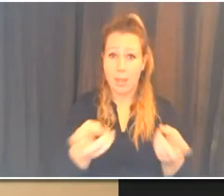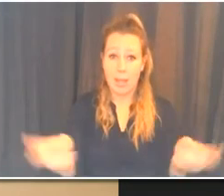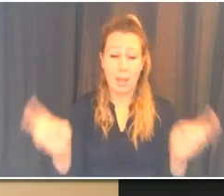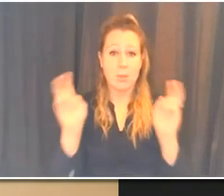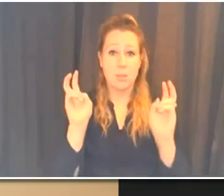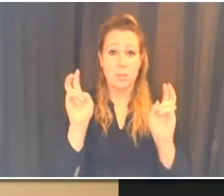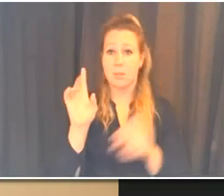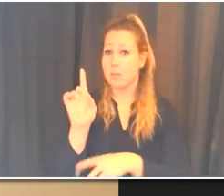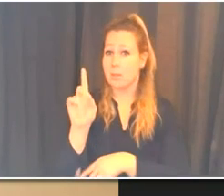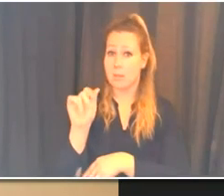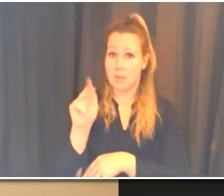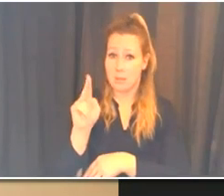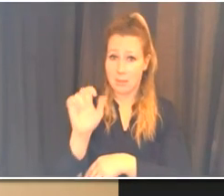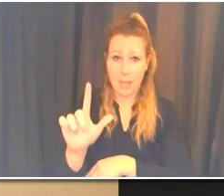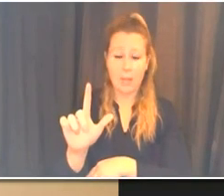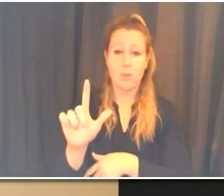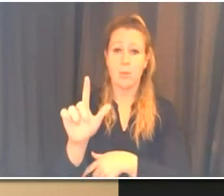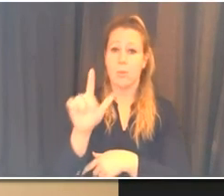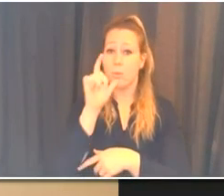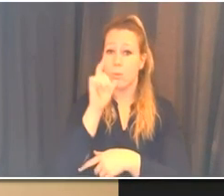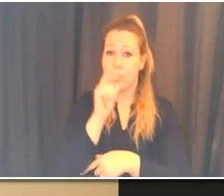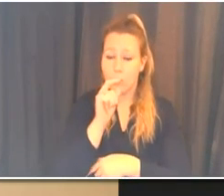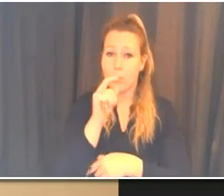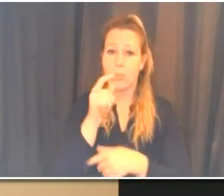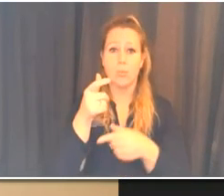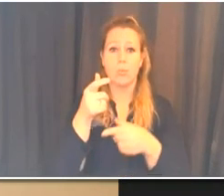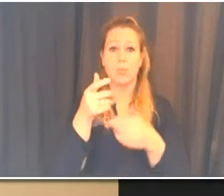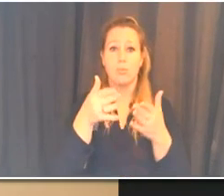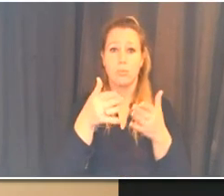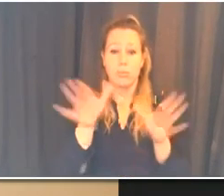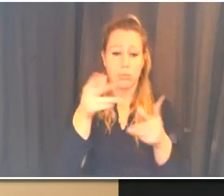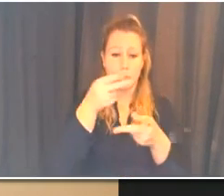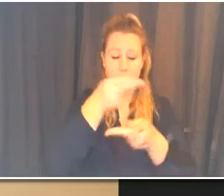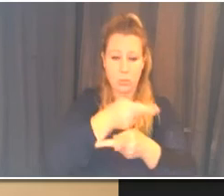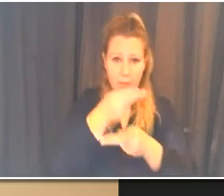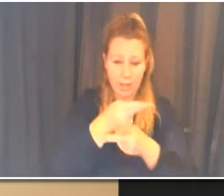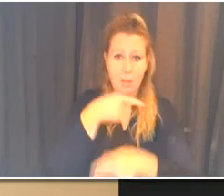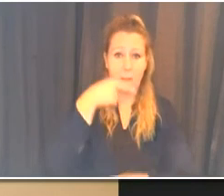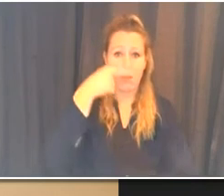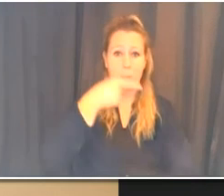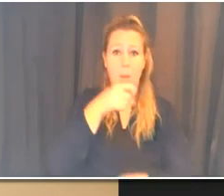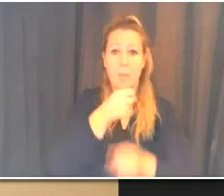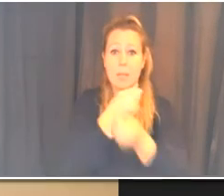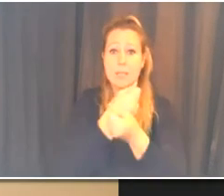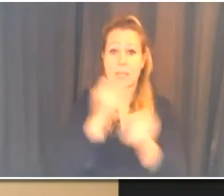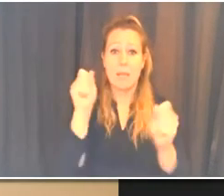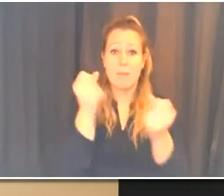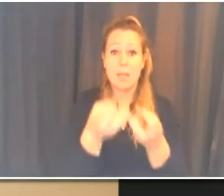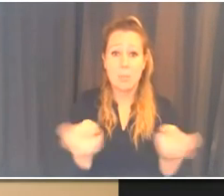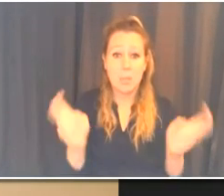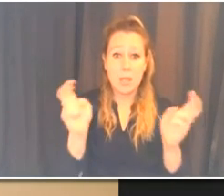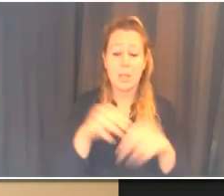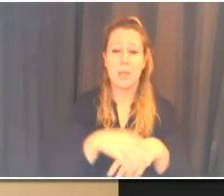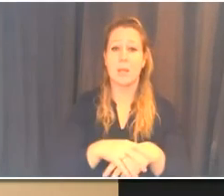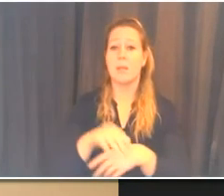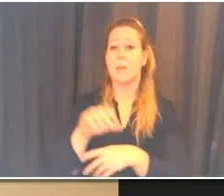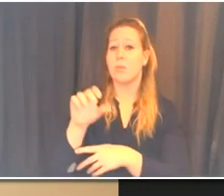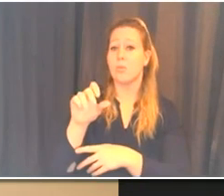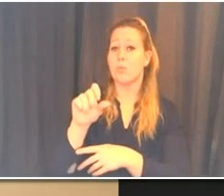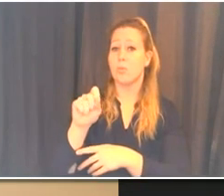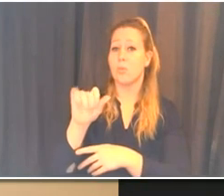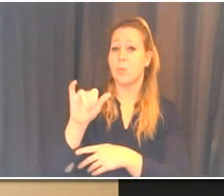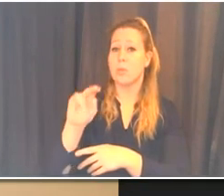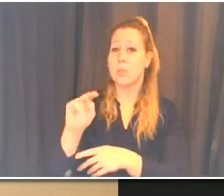work to be done around this we want uh DV victims to know that uh they should report uh if you